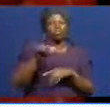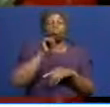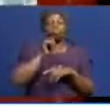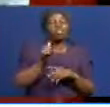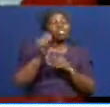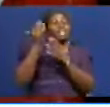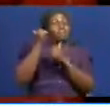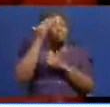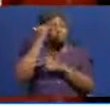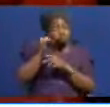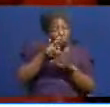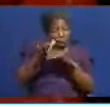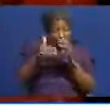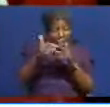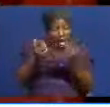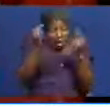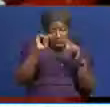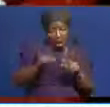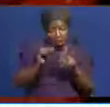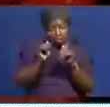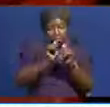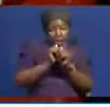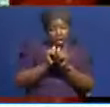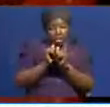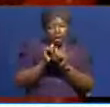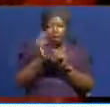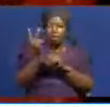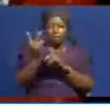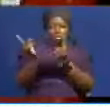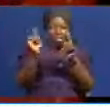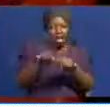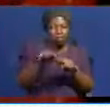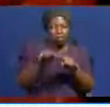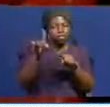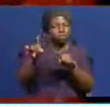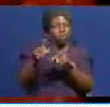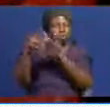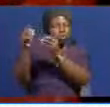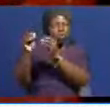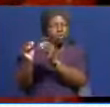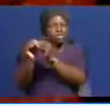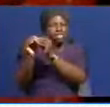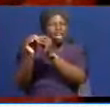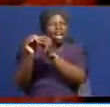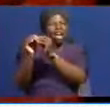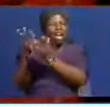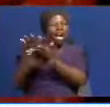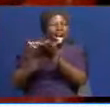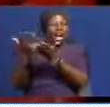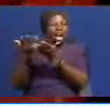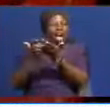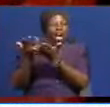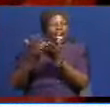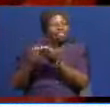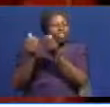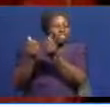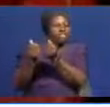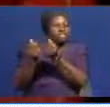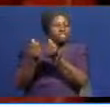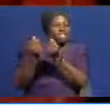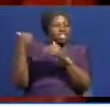came together, they should now go and sit somewhere and make peace. Now, and you know, stop disturbing us. No, Mr.